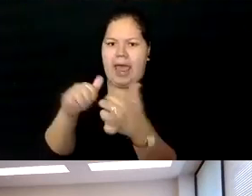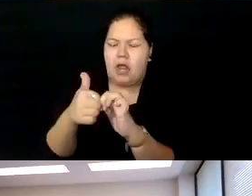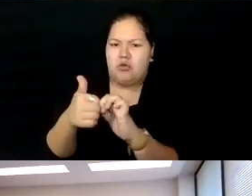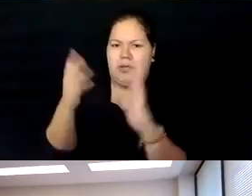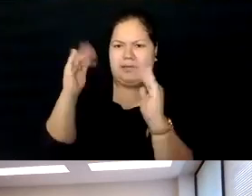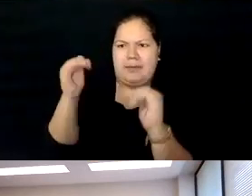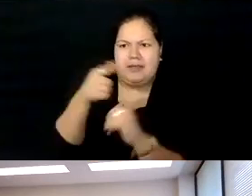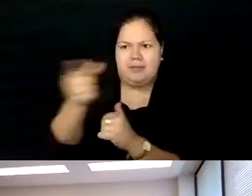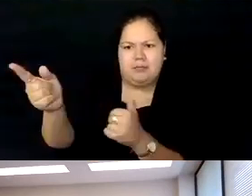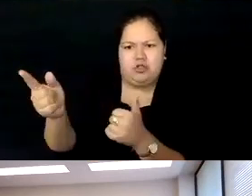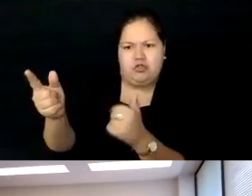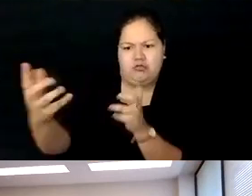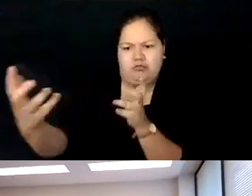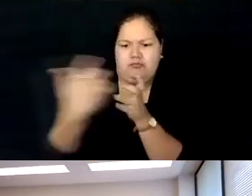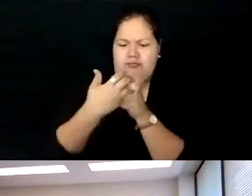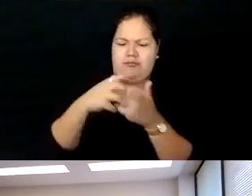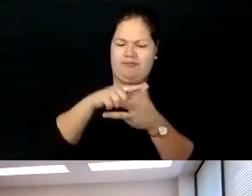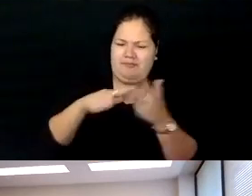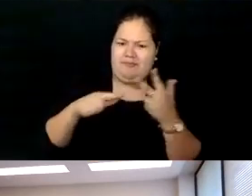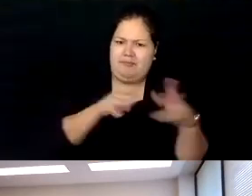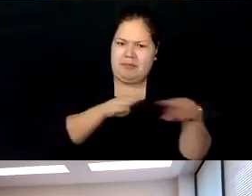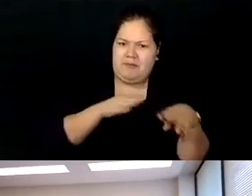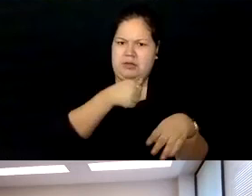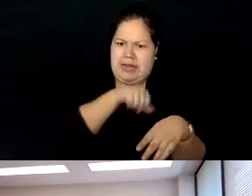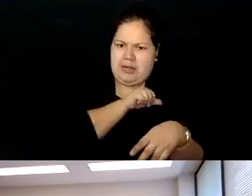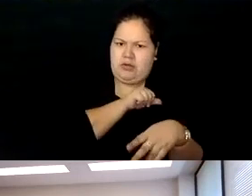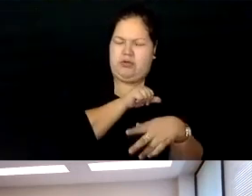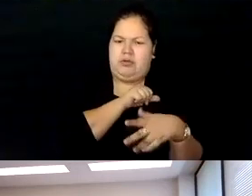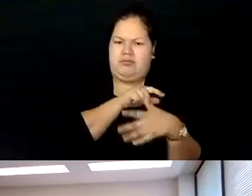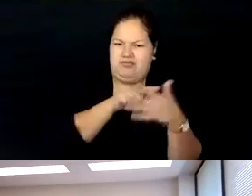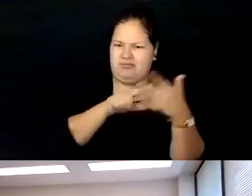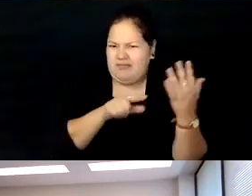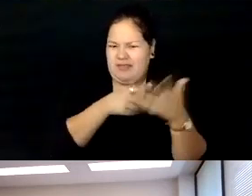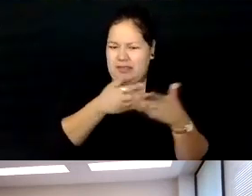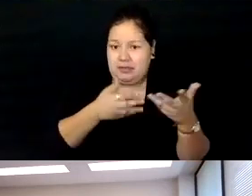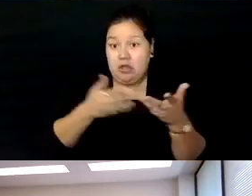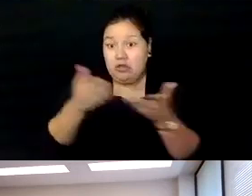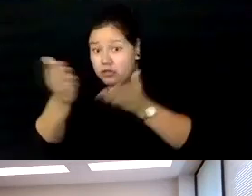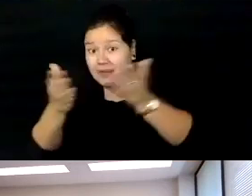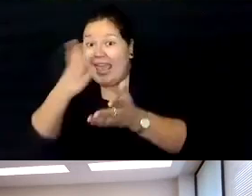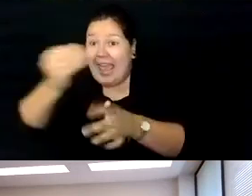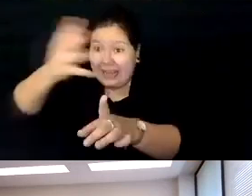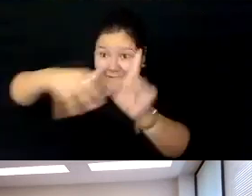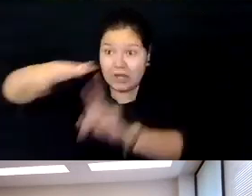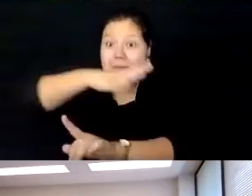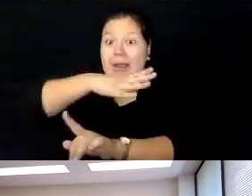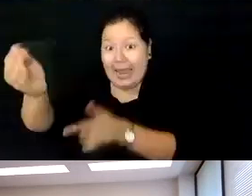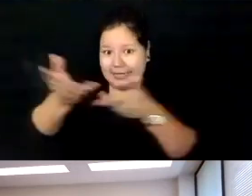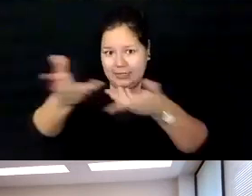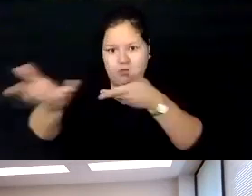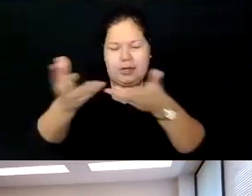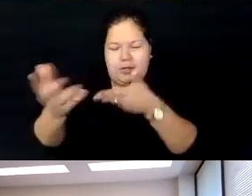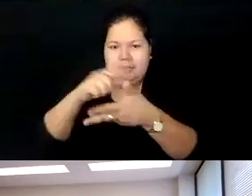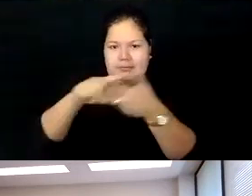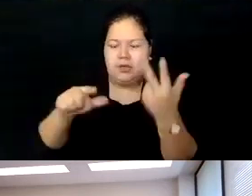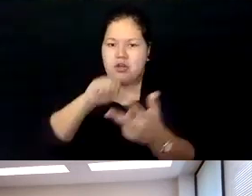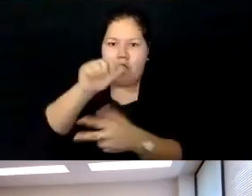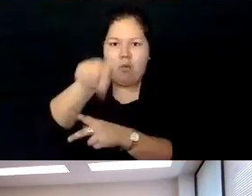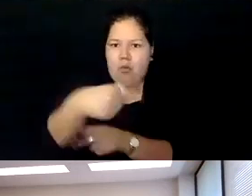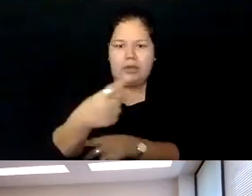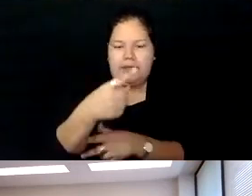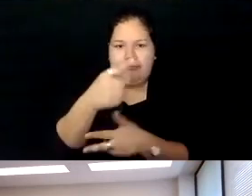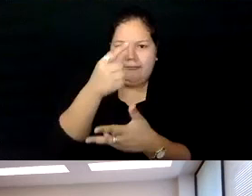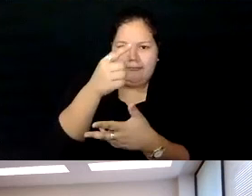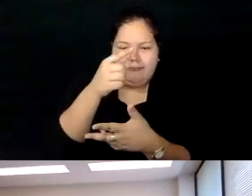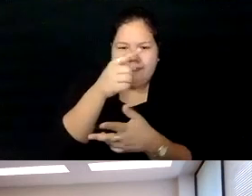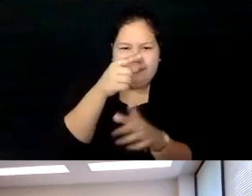culturally safe healthcare, not the services and the environments and the interactions? And so we're putting thought to that as